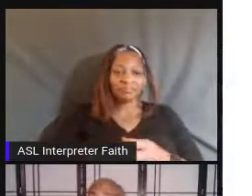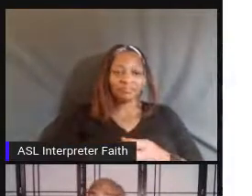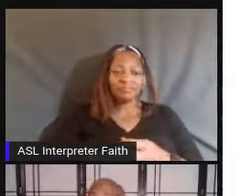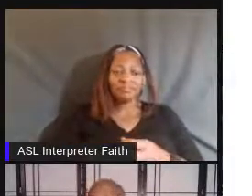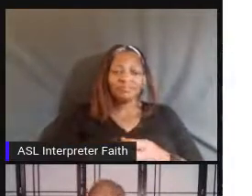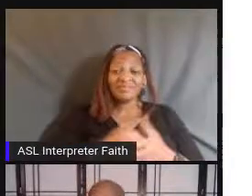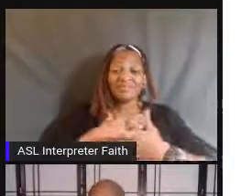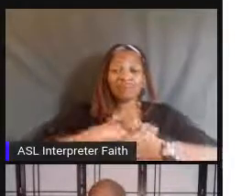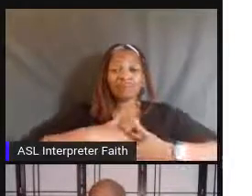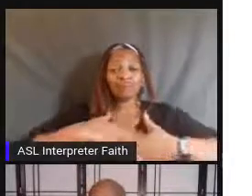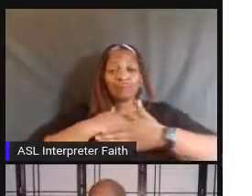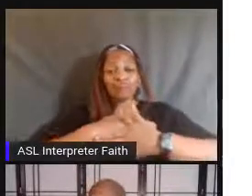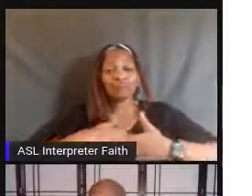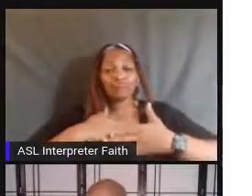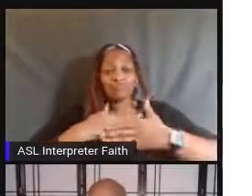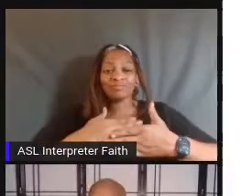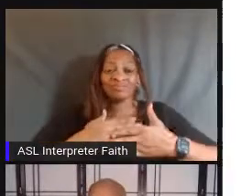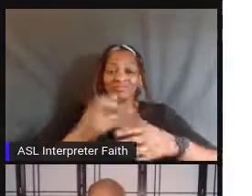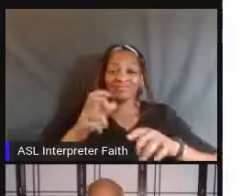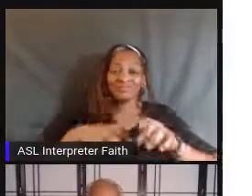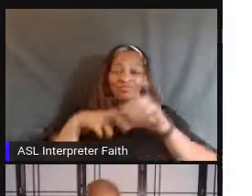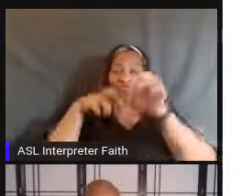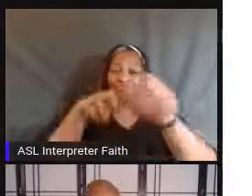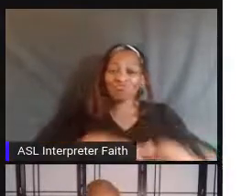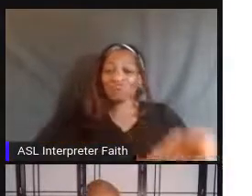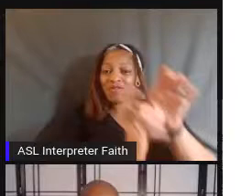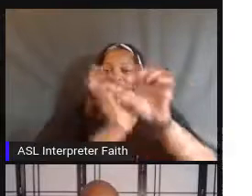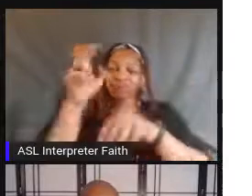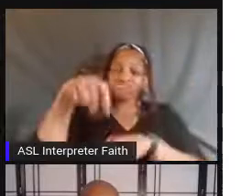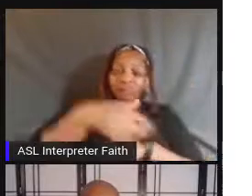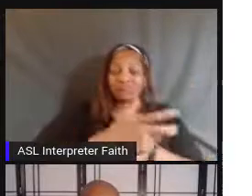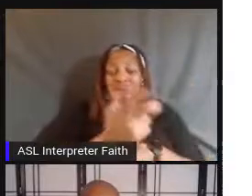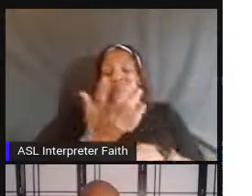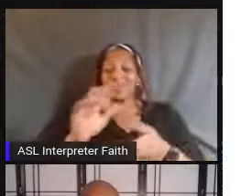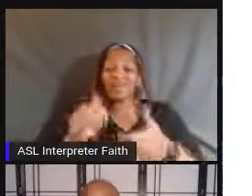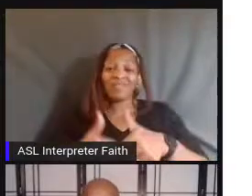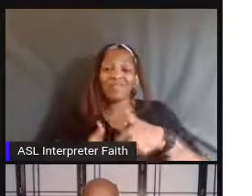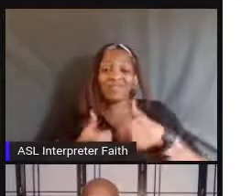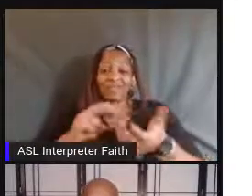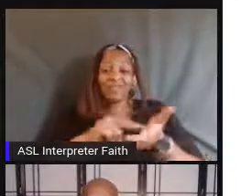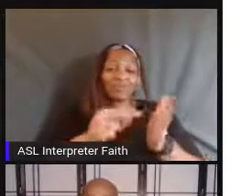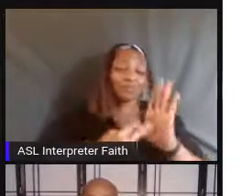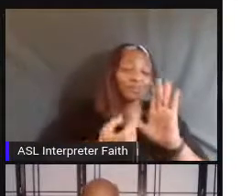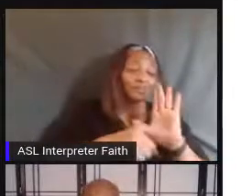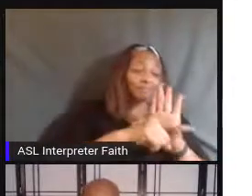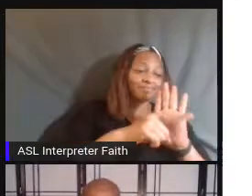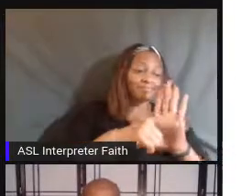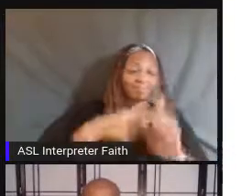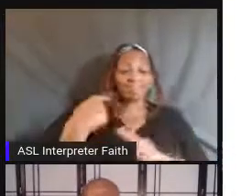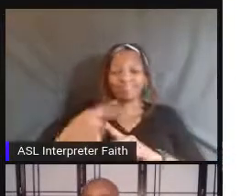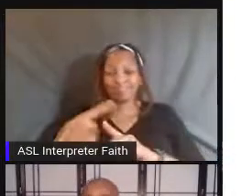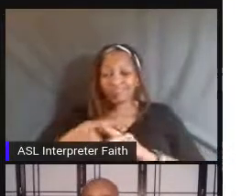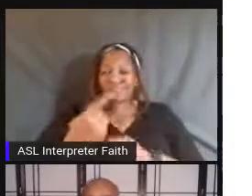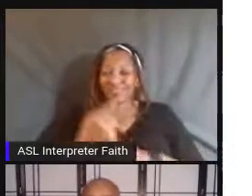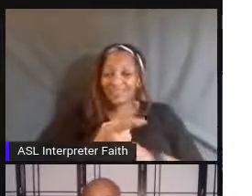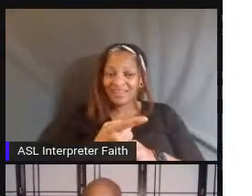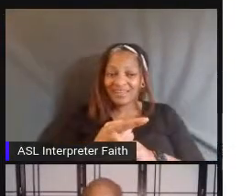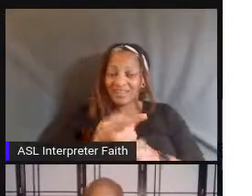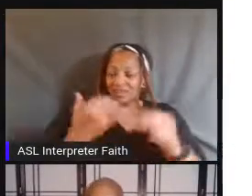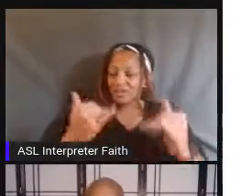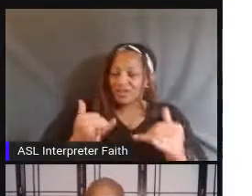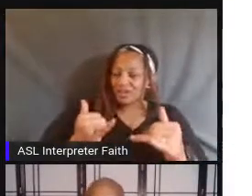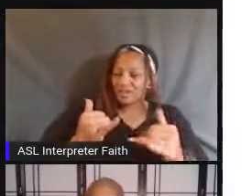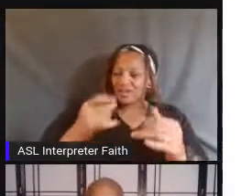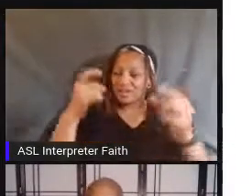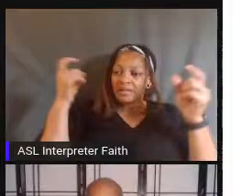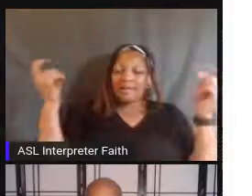Enjoy the ride, right? And I know that's woo. Even for me right now, today being the anniversary of